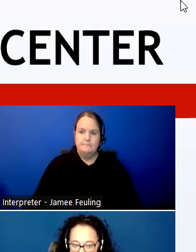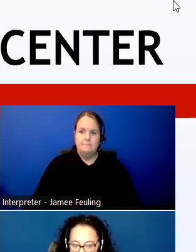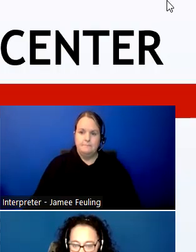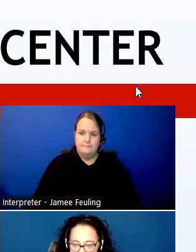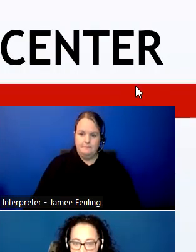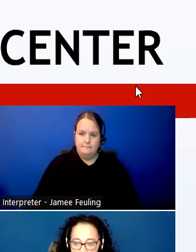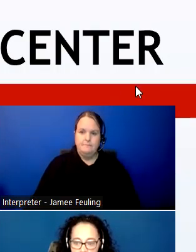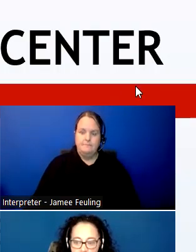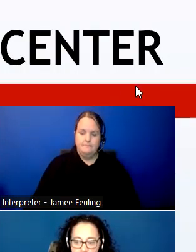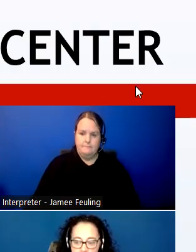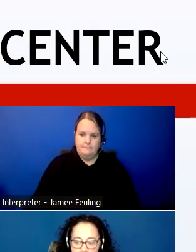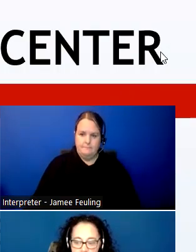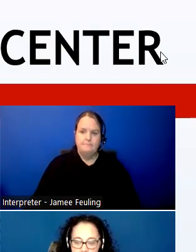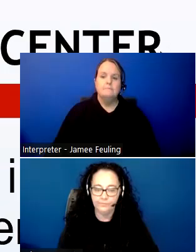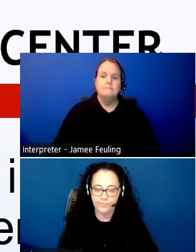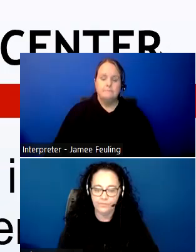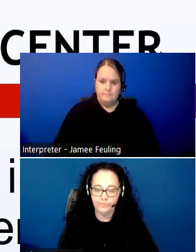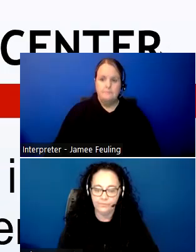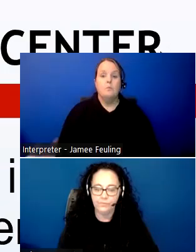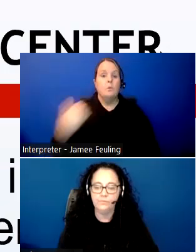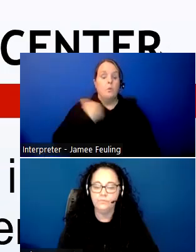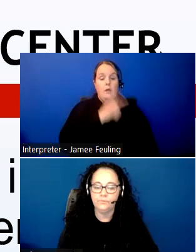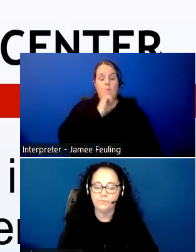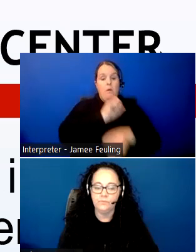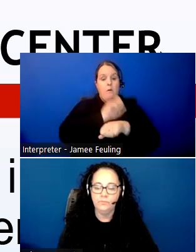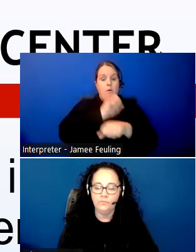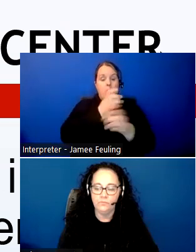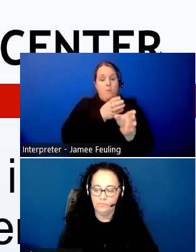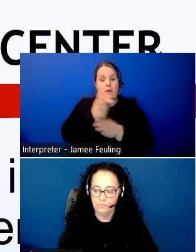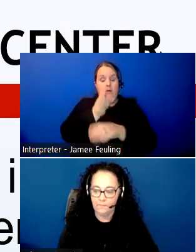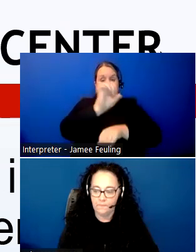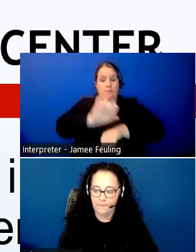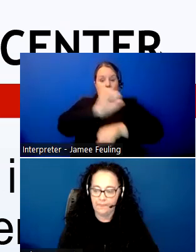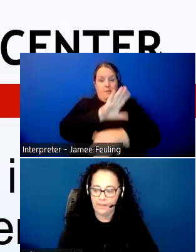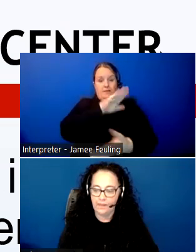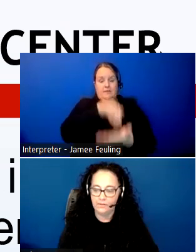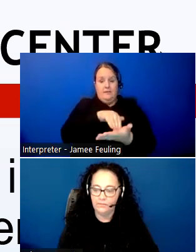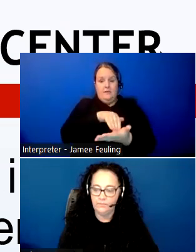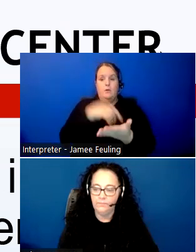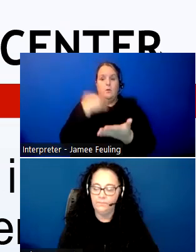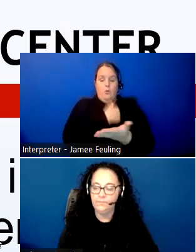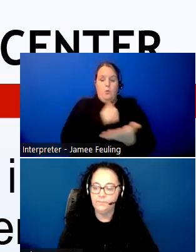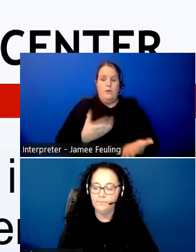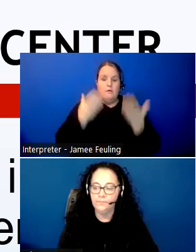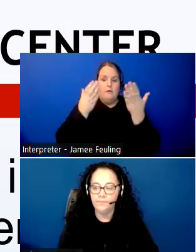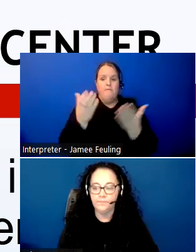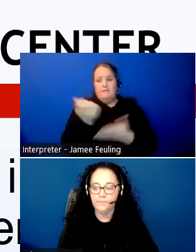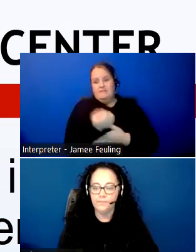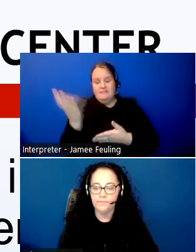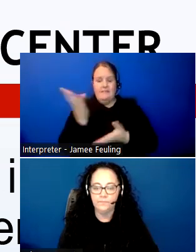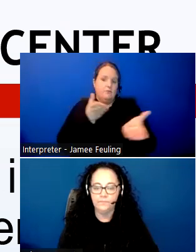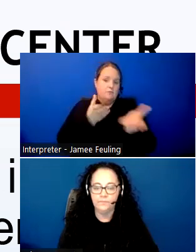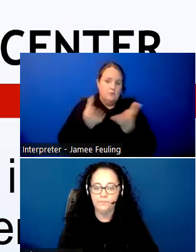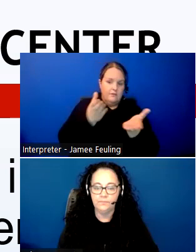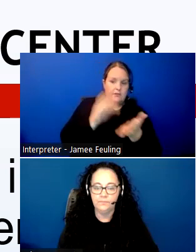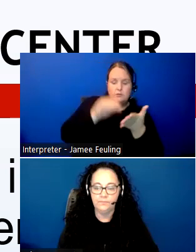So we are the Career and Employment Center, and we offer several services to